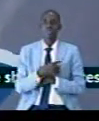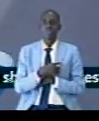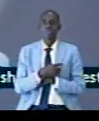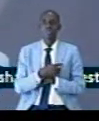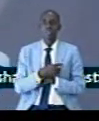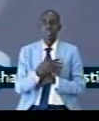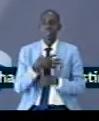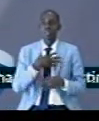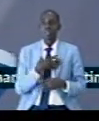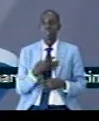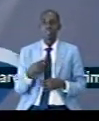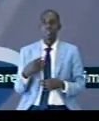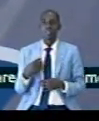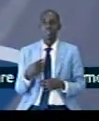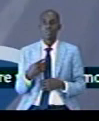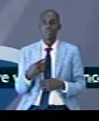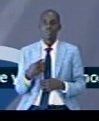And